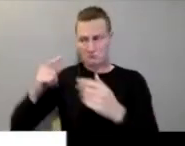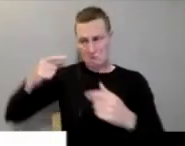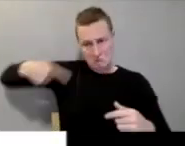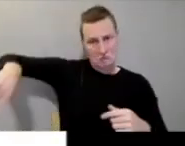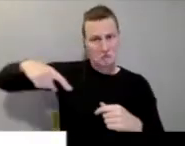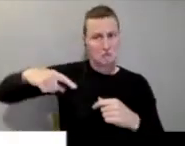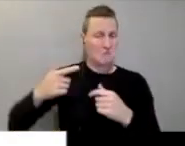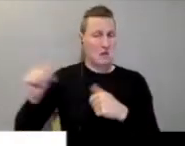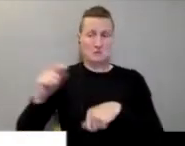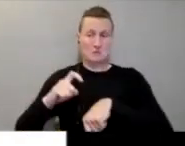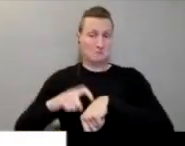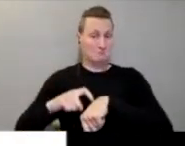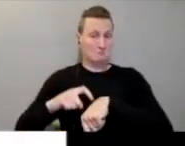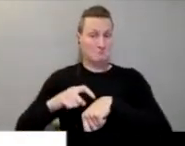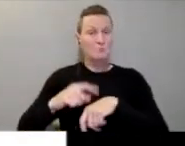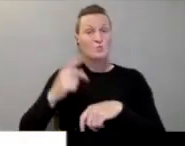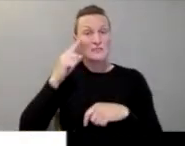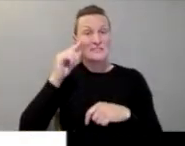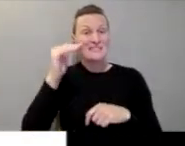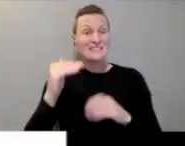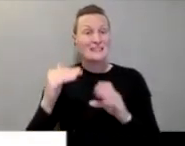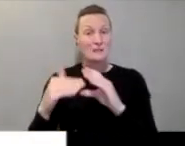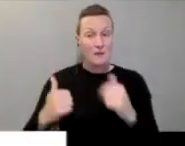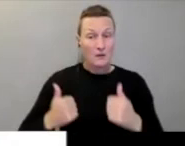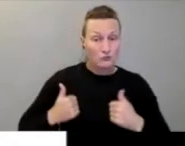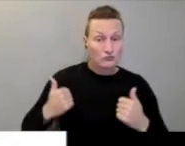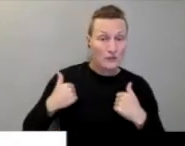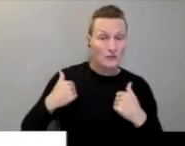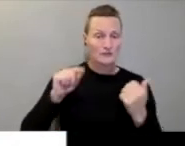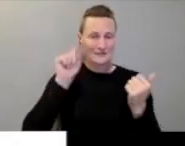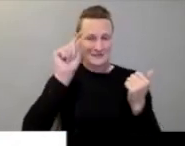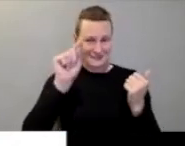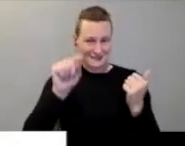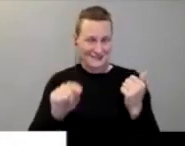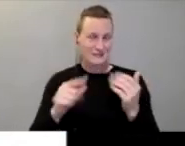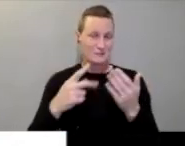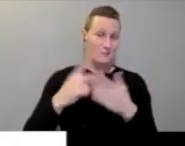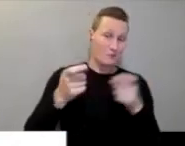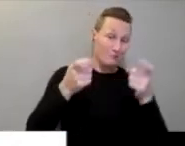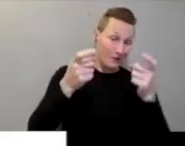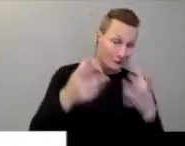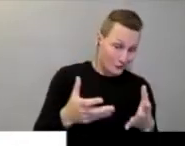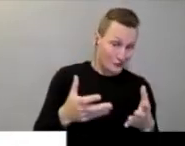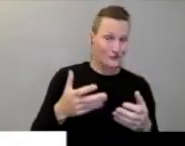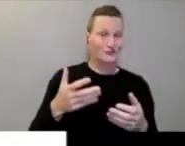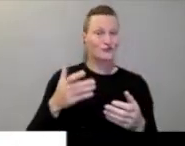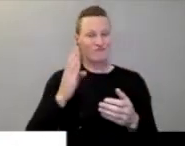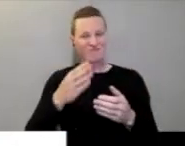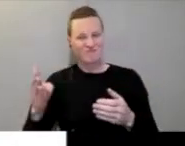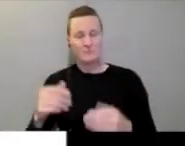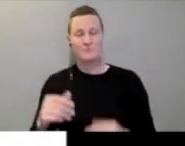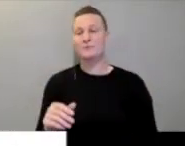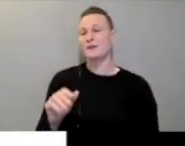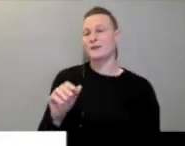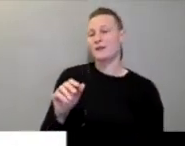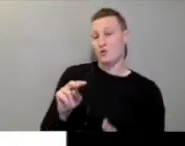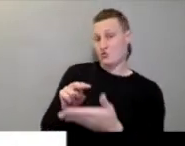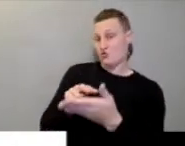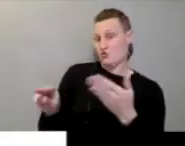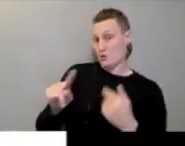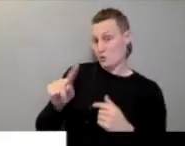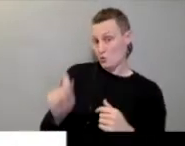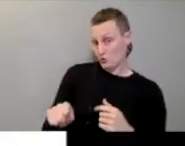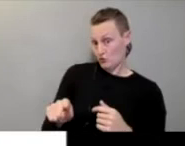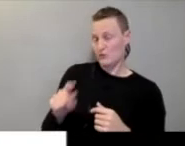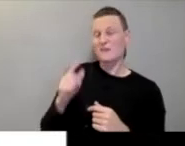can email the program managers and everyone else. I have another question for Rebecca.